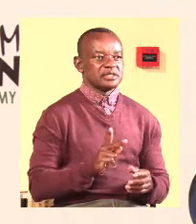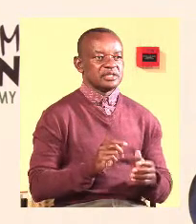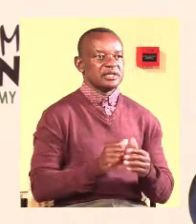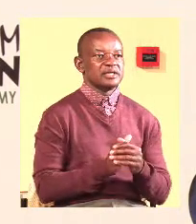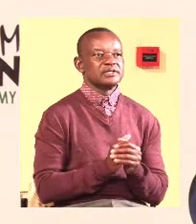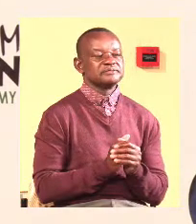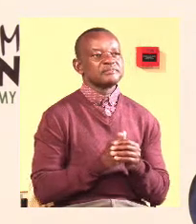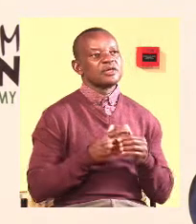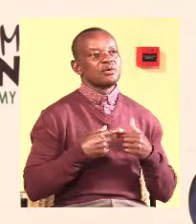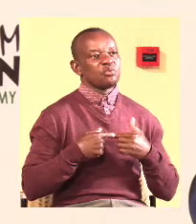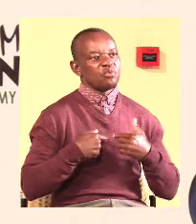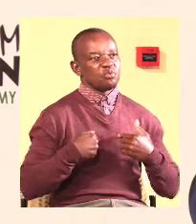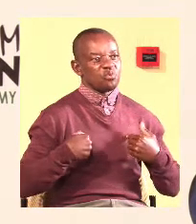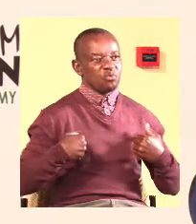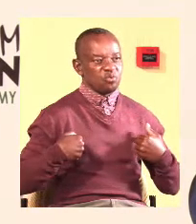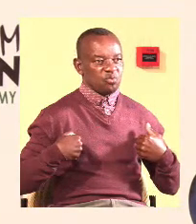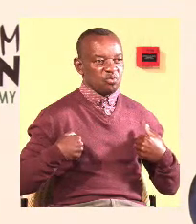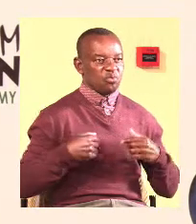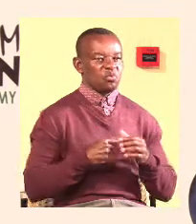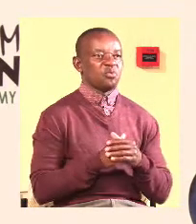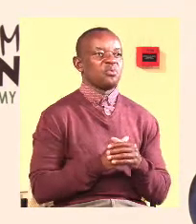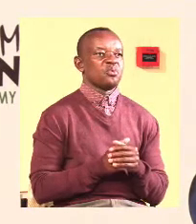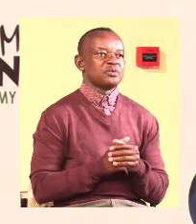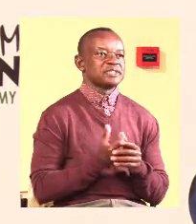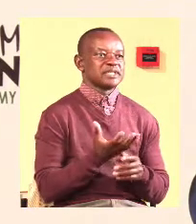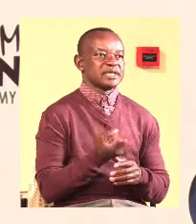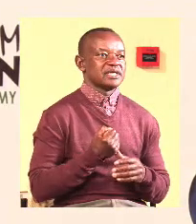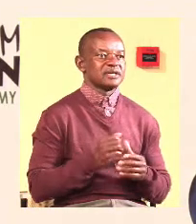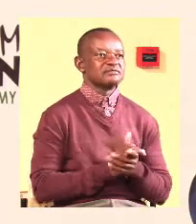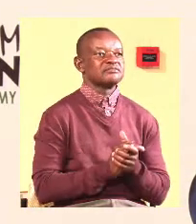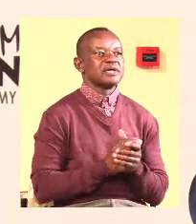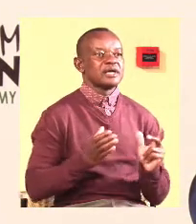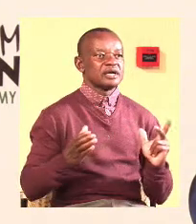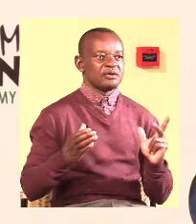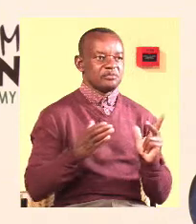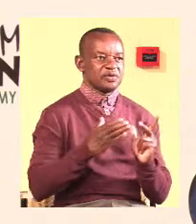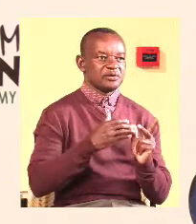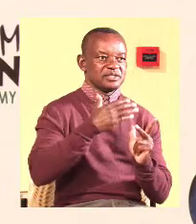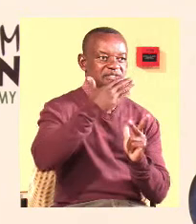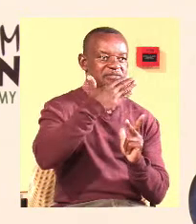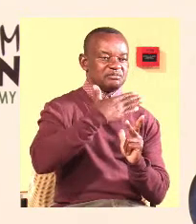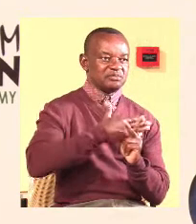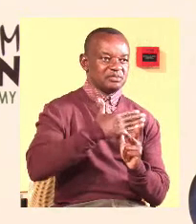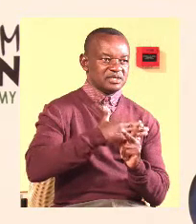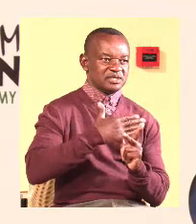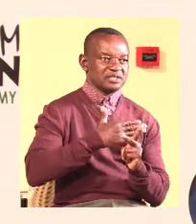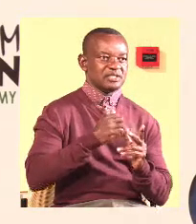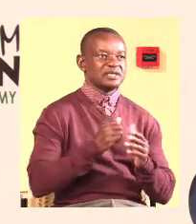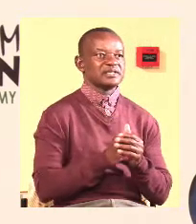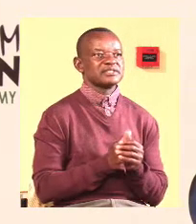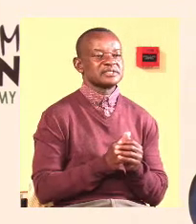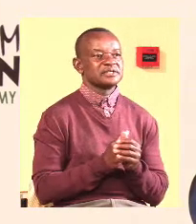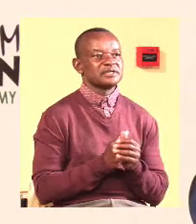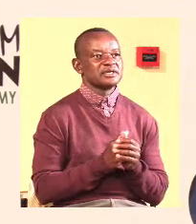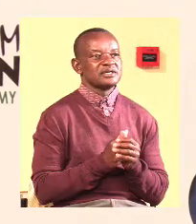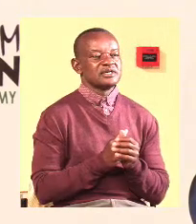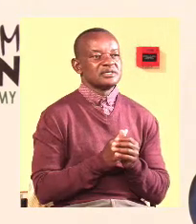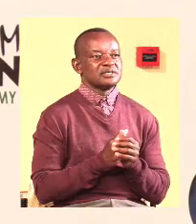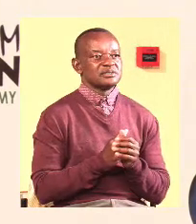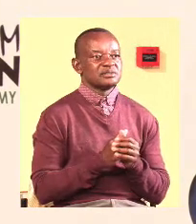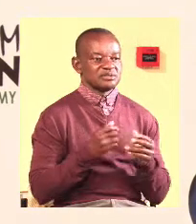we still have our community health workers going around their communities and of